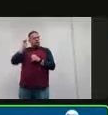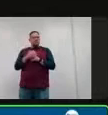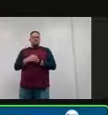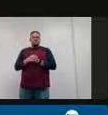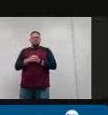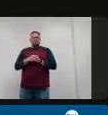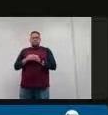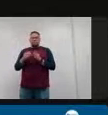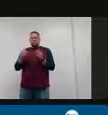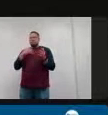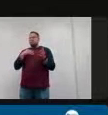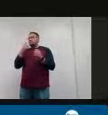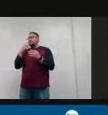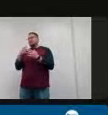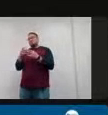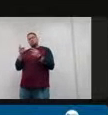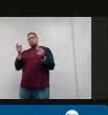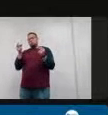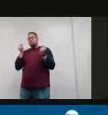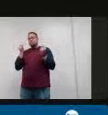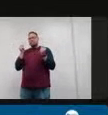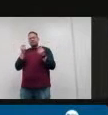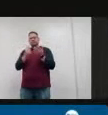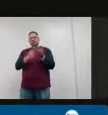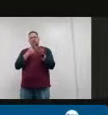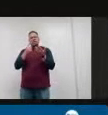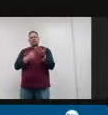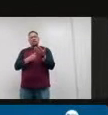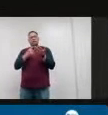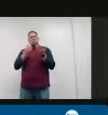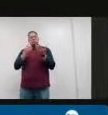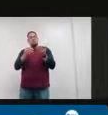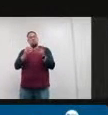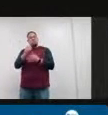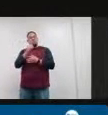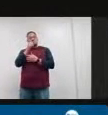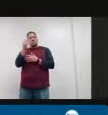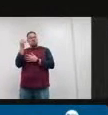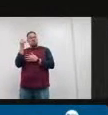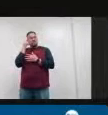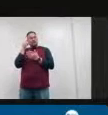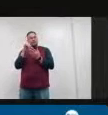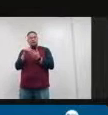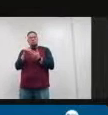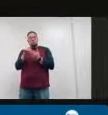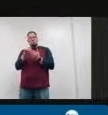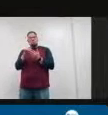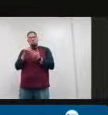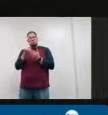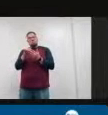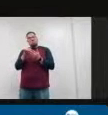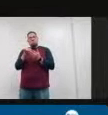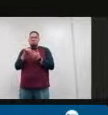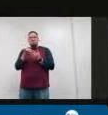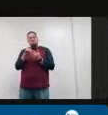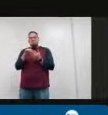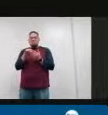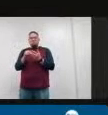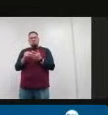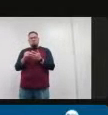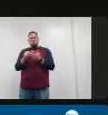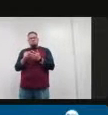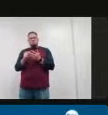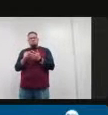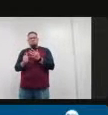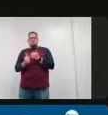Yeah, I just wanted to say real quick, sometimes you may not think that the majority of the